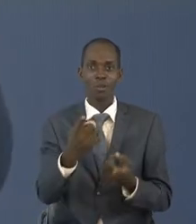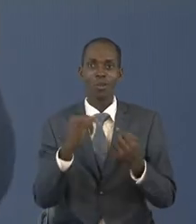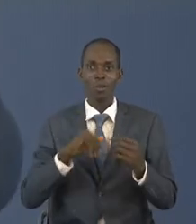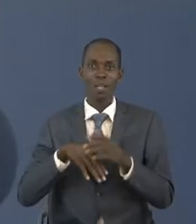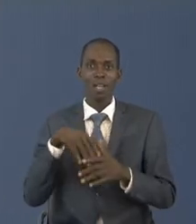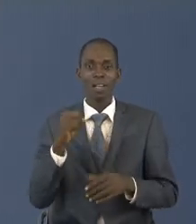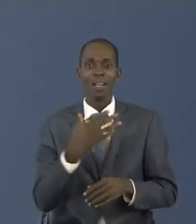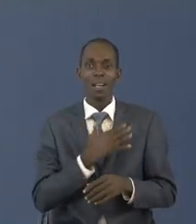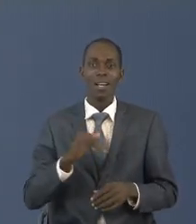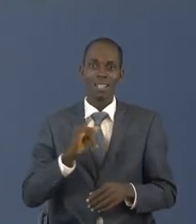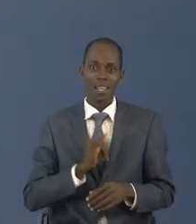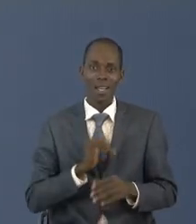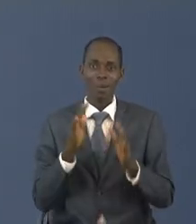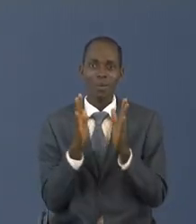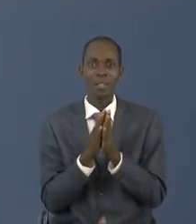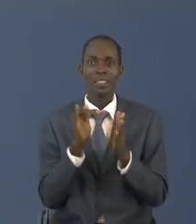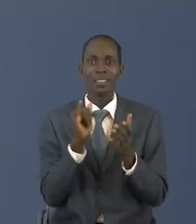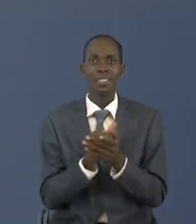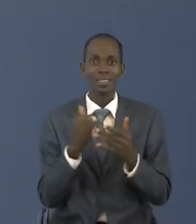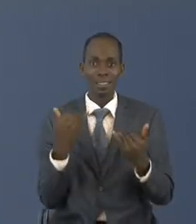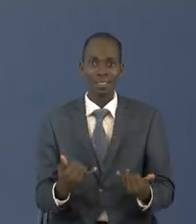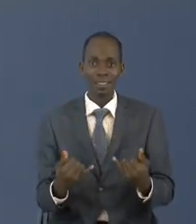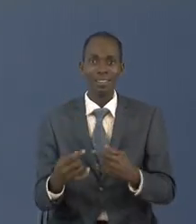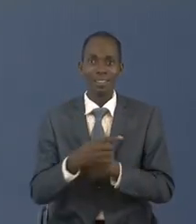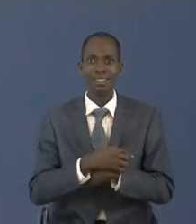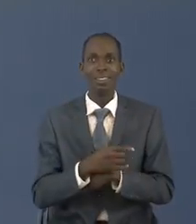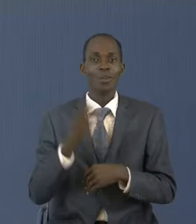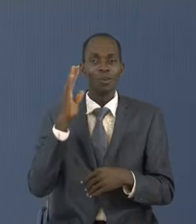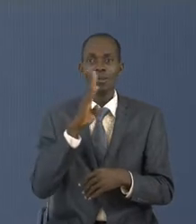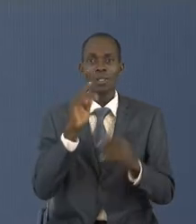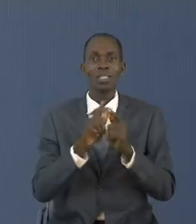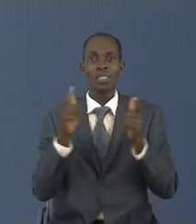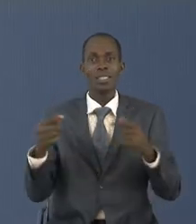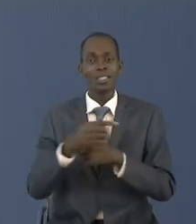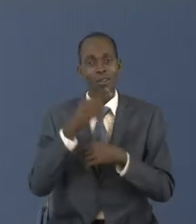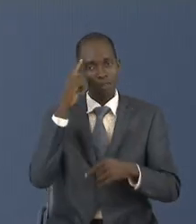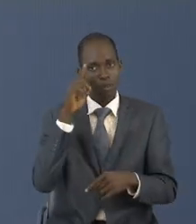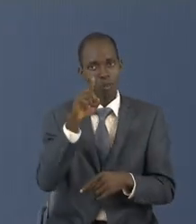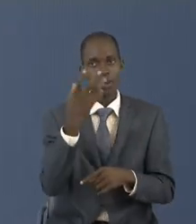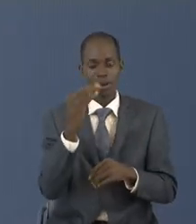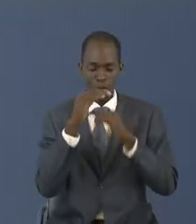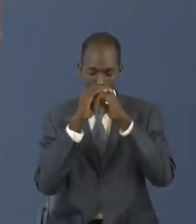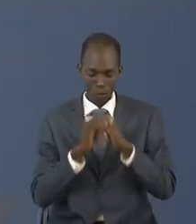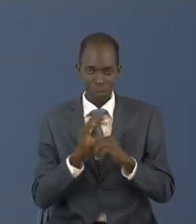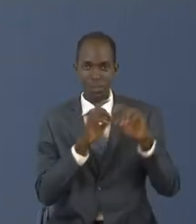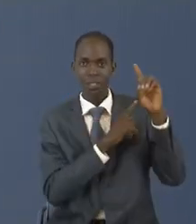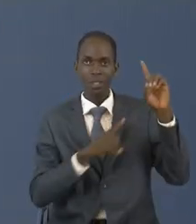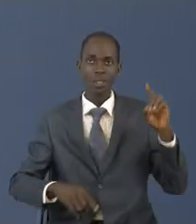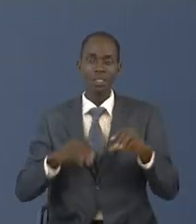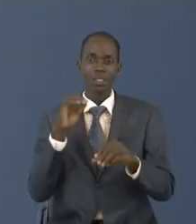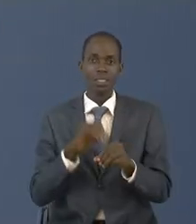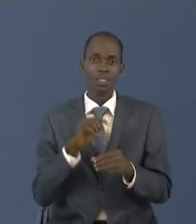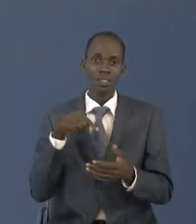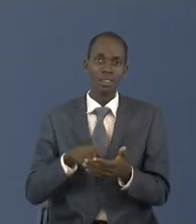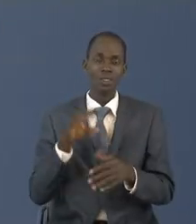pray that this day will be a great day for you of worshiping the Lord in the Upper Life Bible